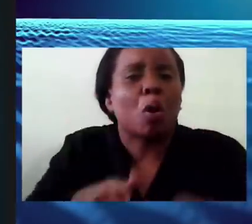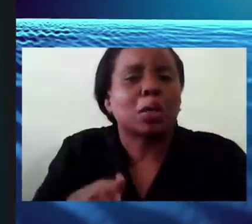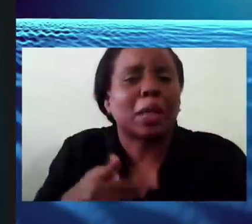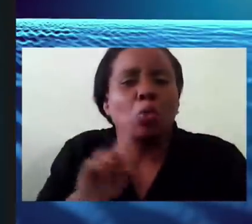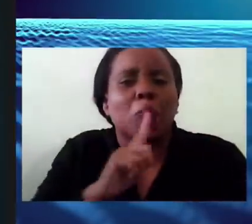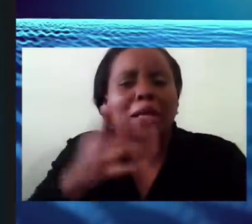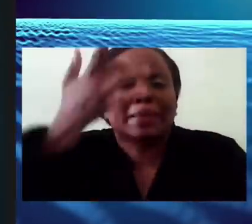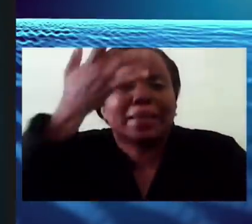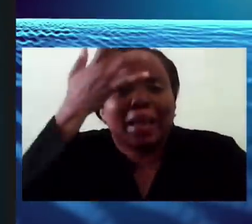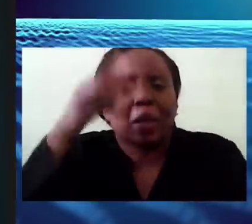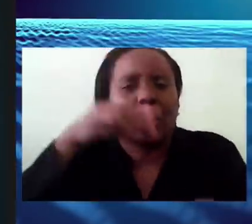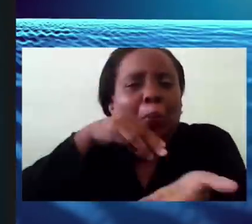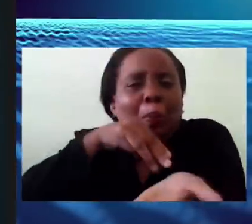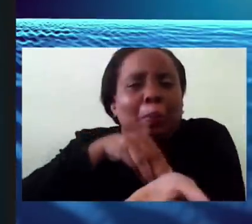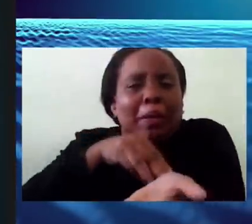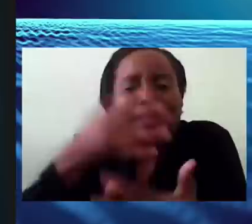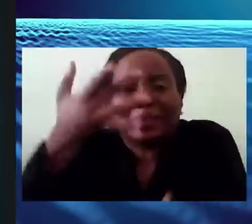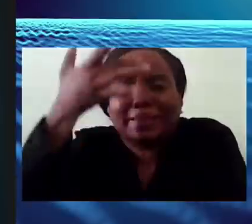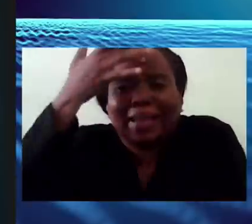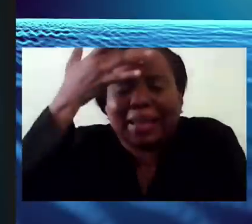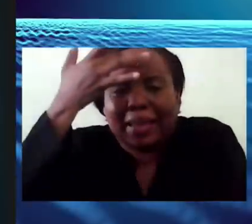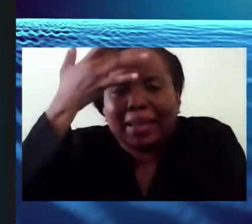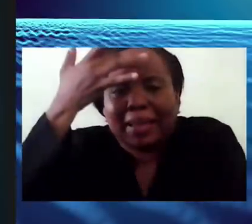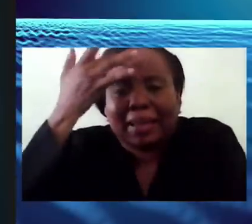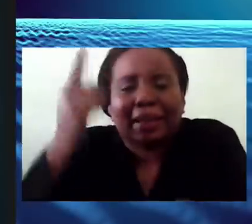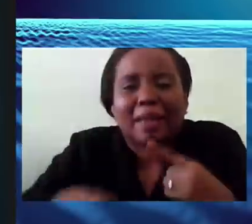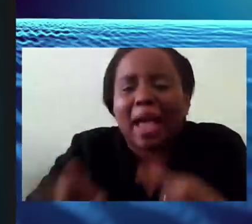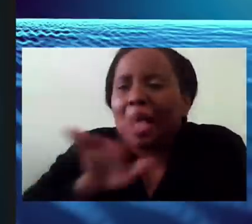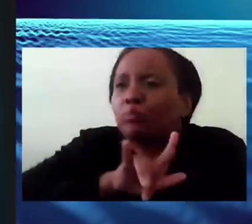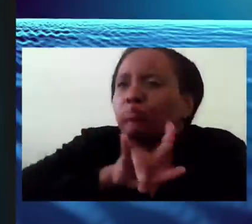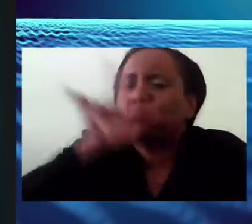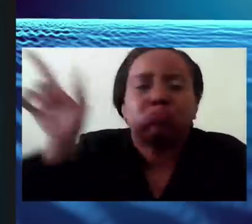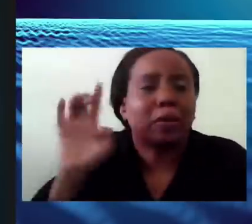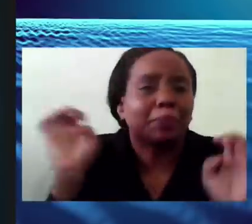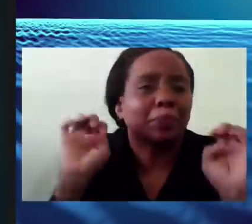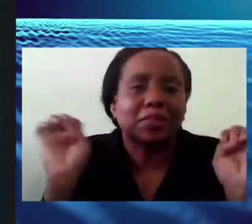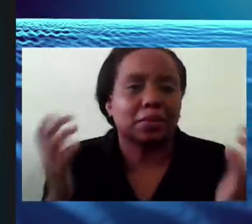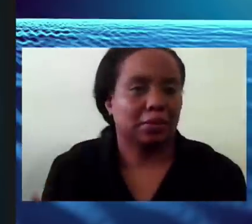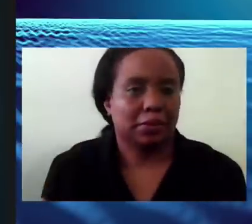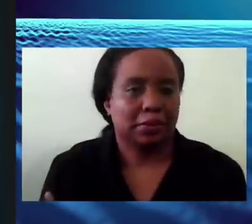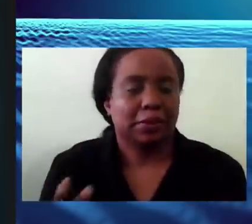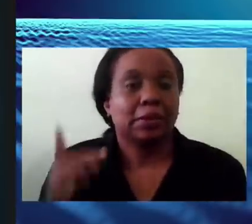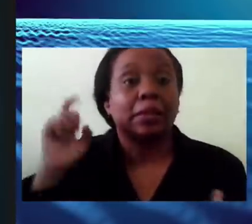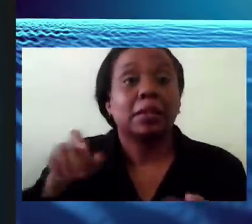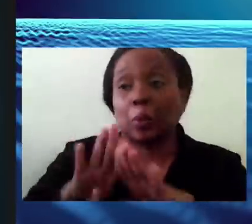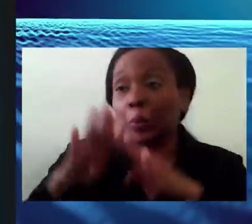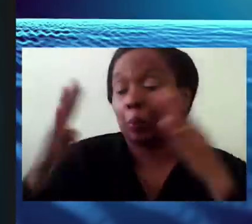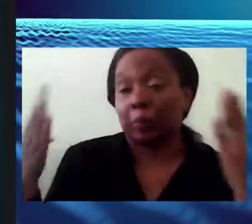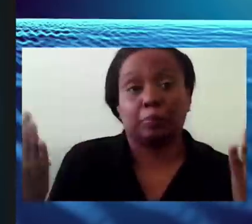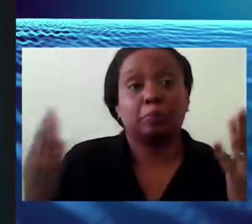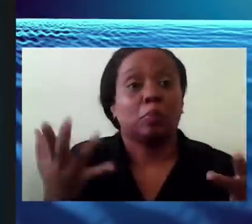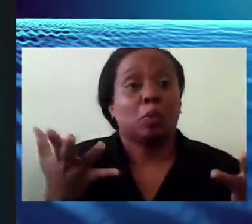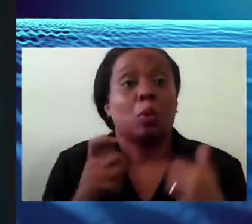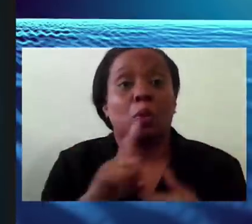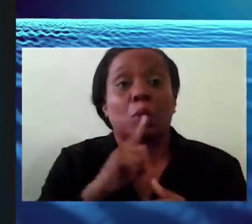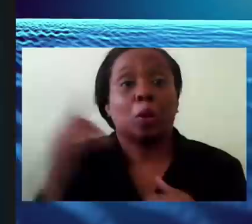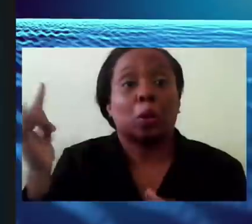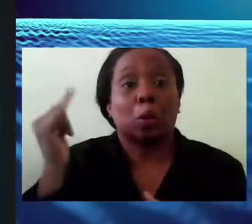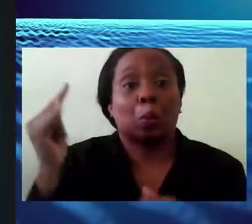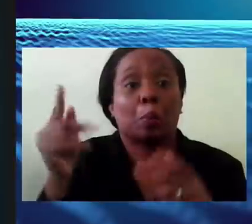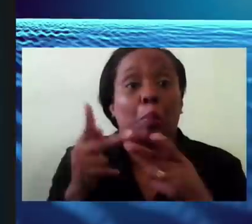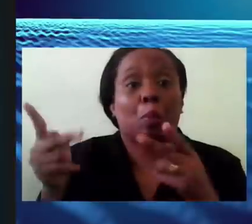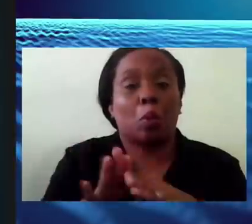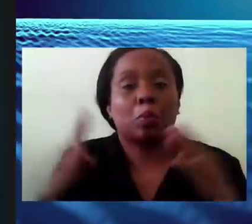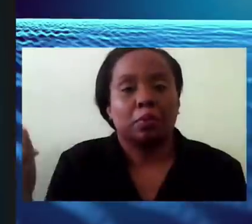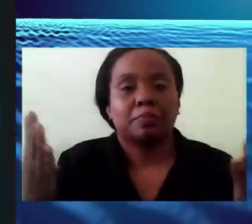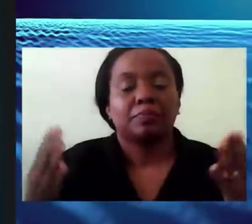the airport reopen is one of the priority targets for the government, and to get that done in the shortest possible time. Minister Cummins will join